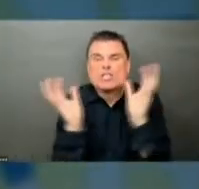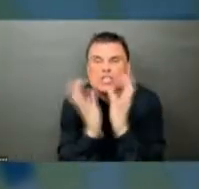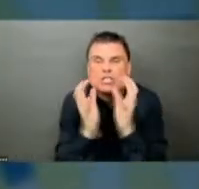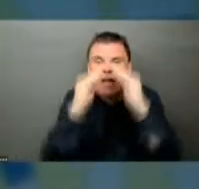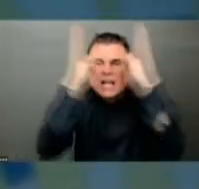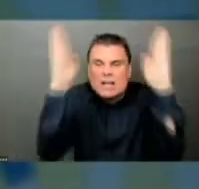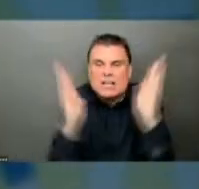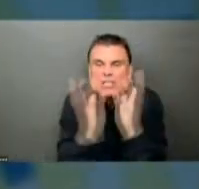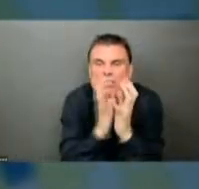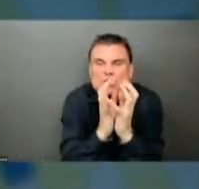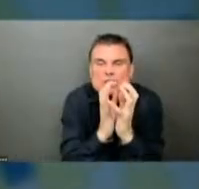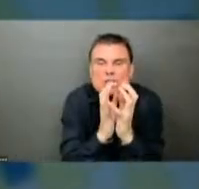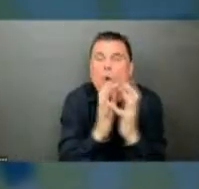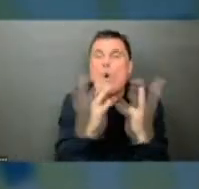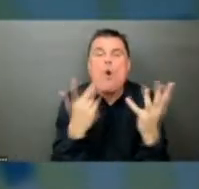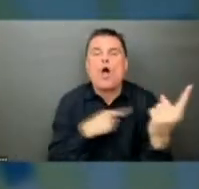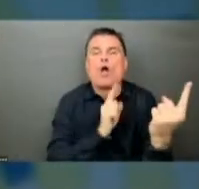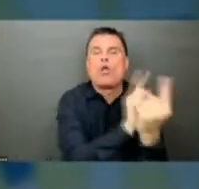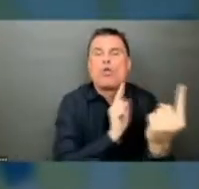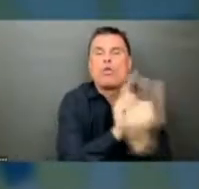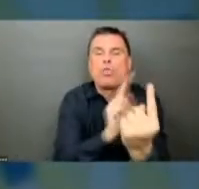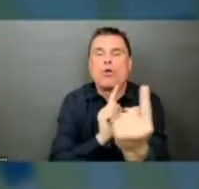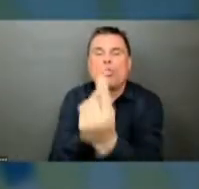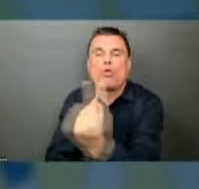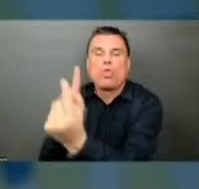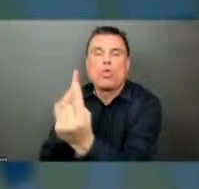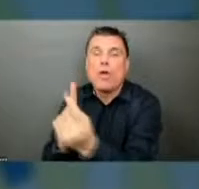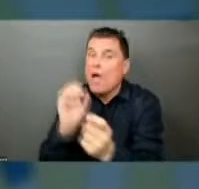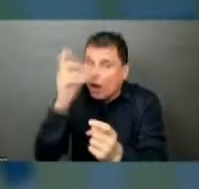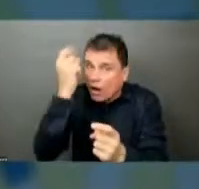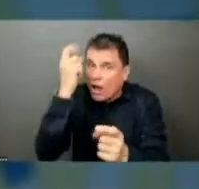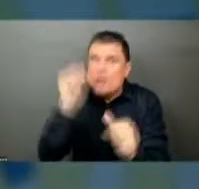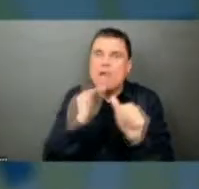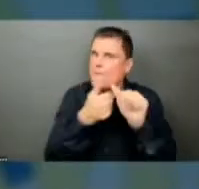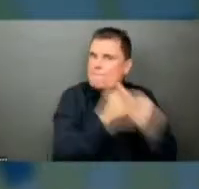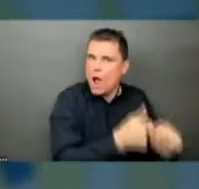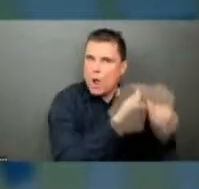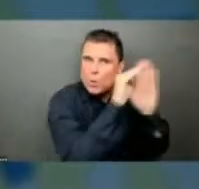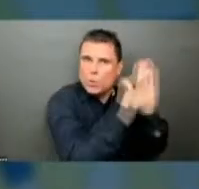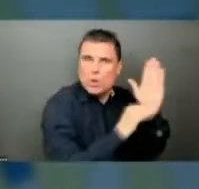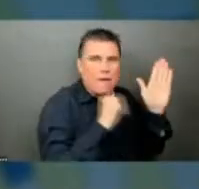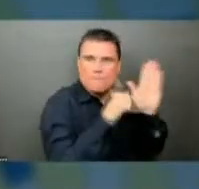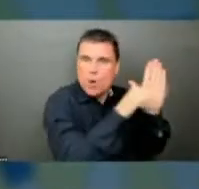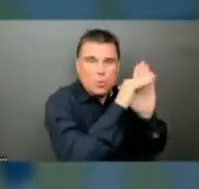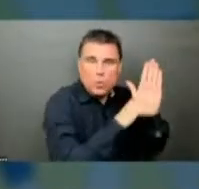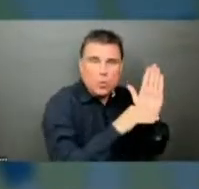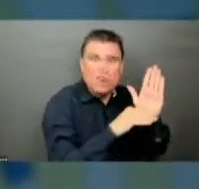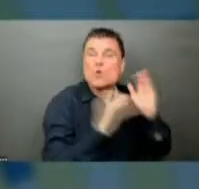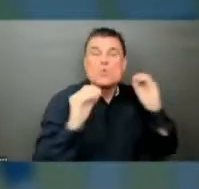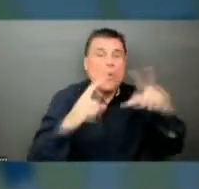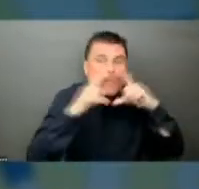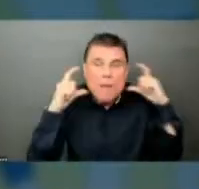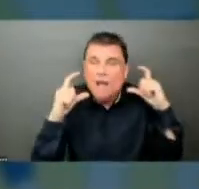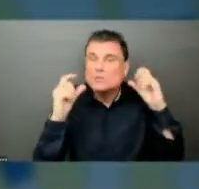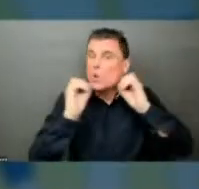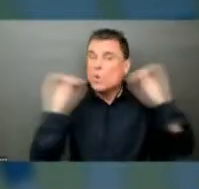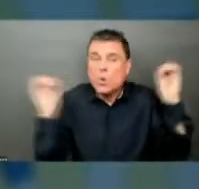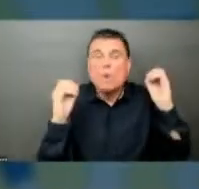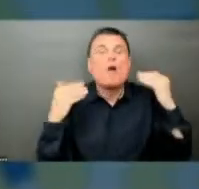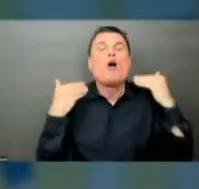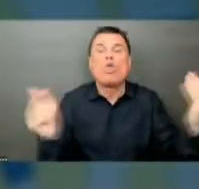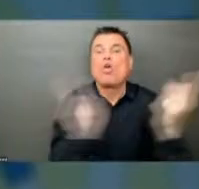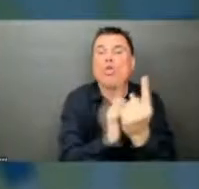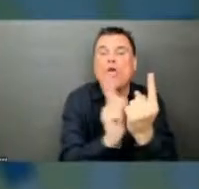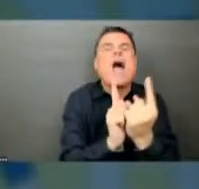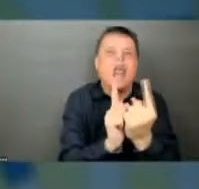the precautions in place with a large number of people. The other thing that can drive this is the new variants of